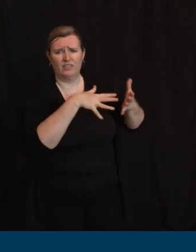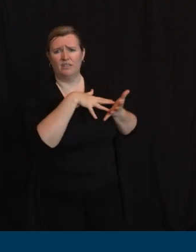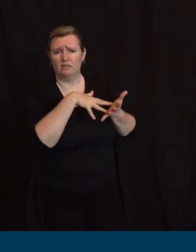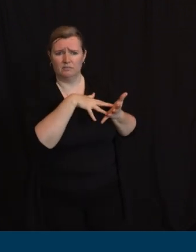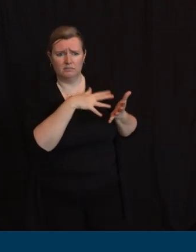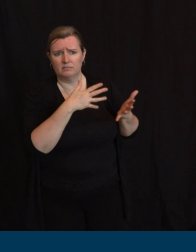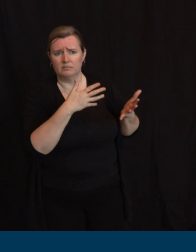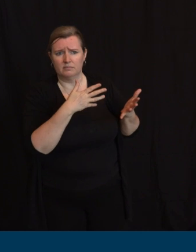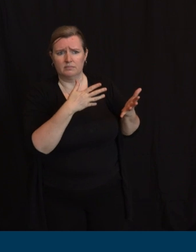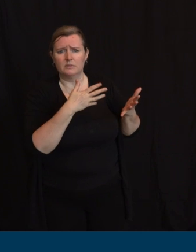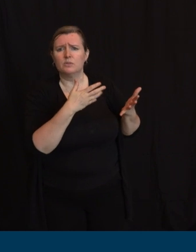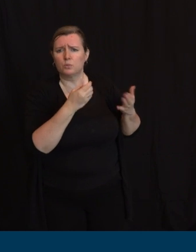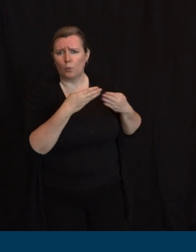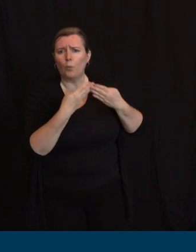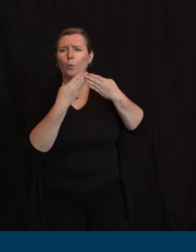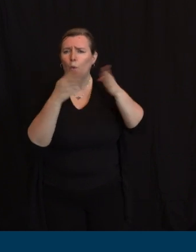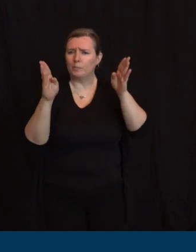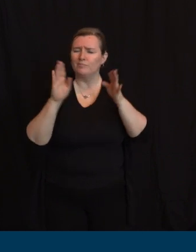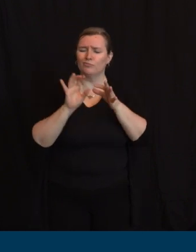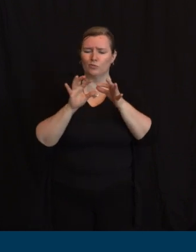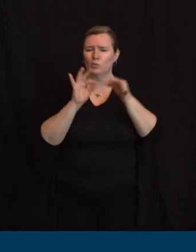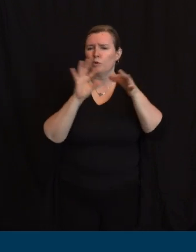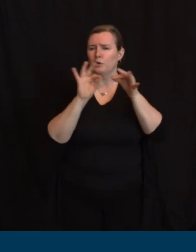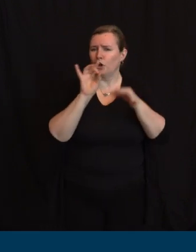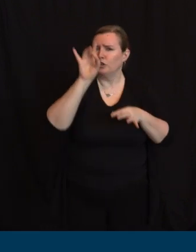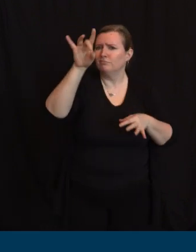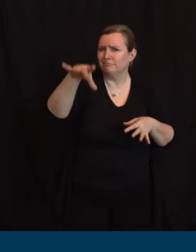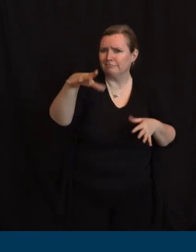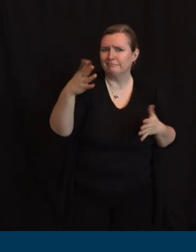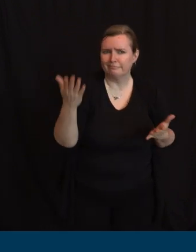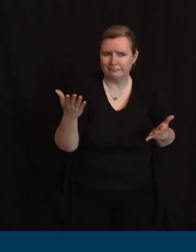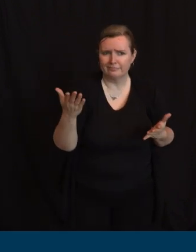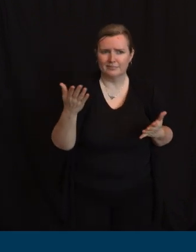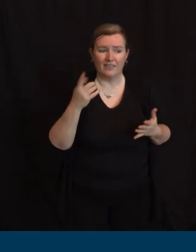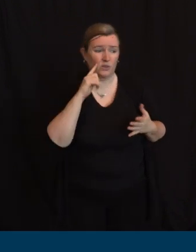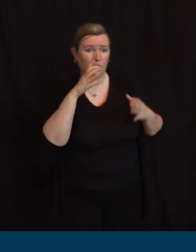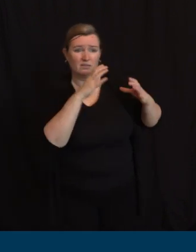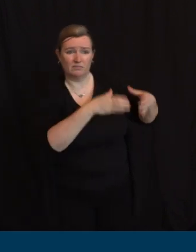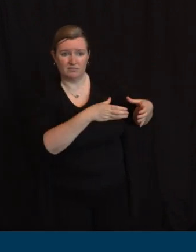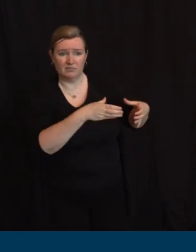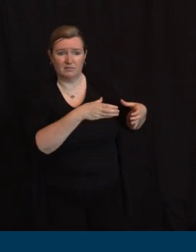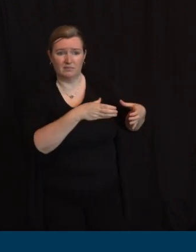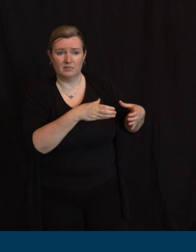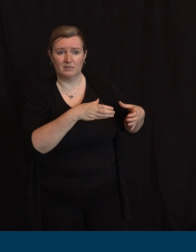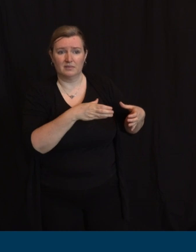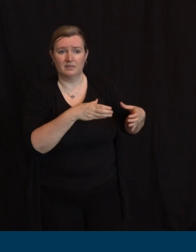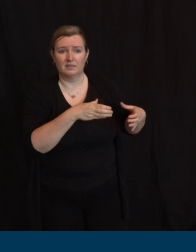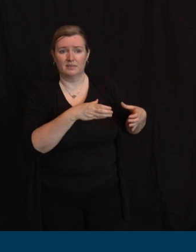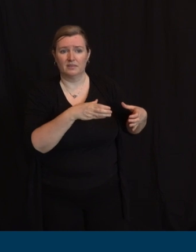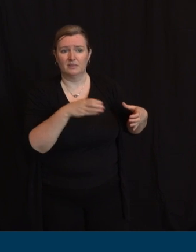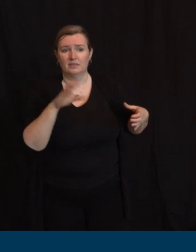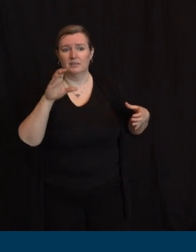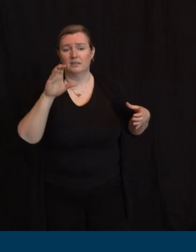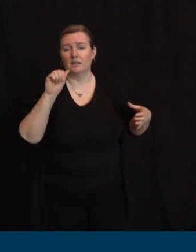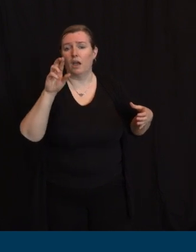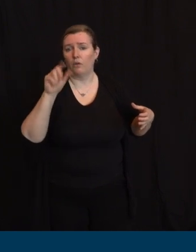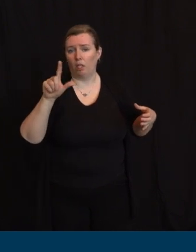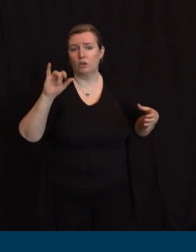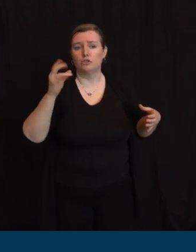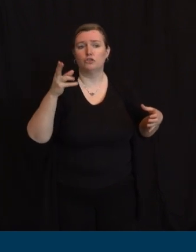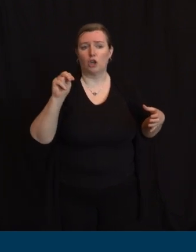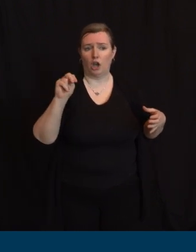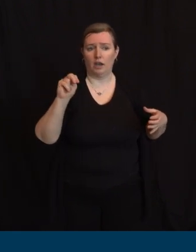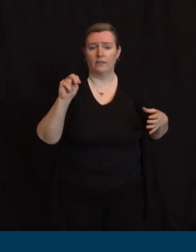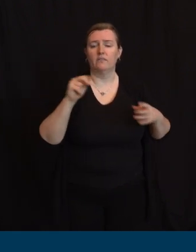health, because it's something that she, along with Carol Johnson and our Department of Human Services, all of us are very focused on.